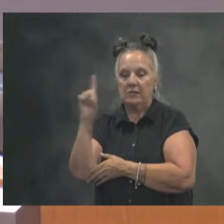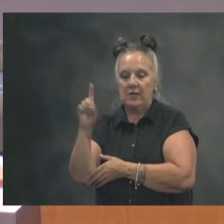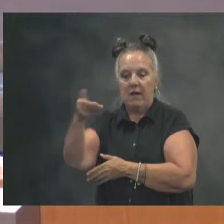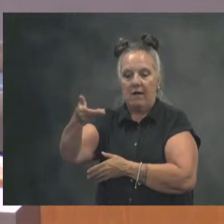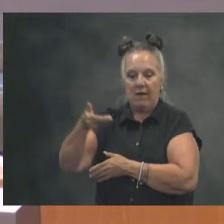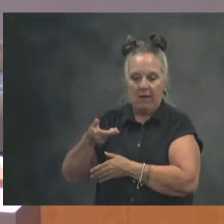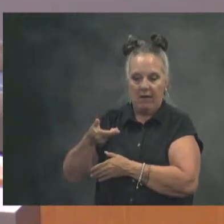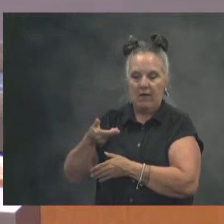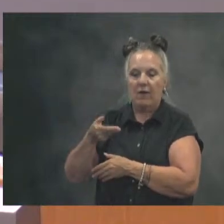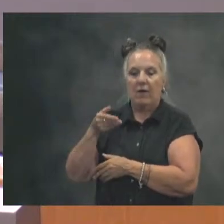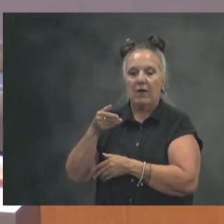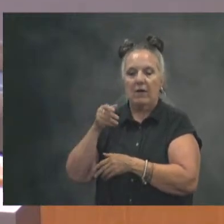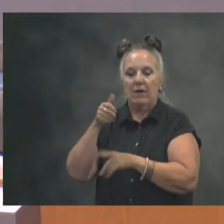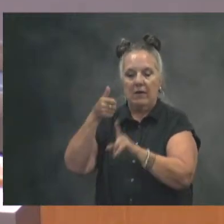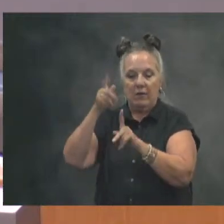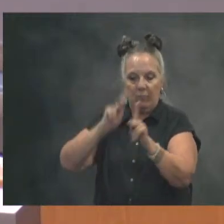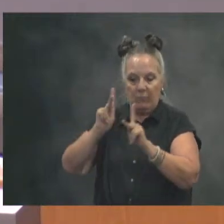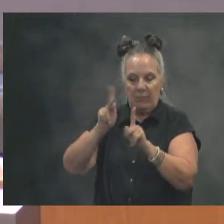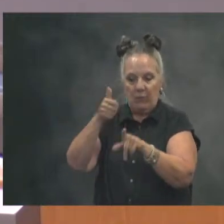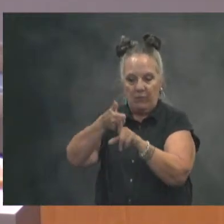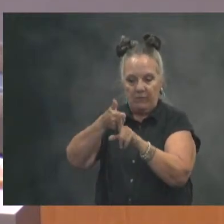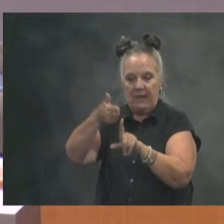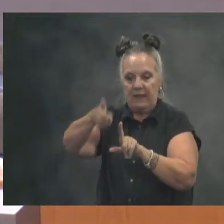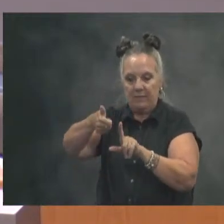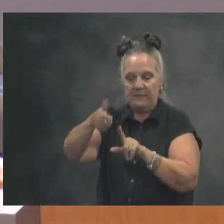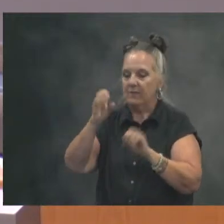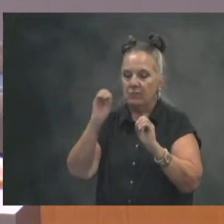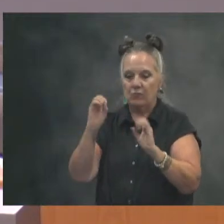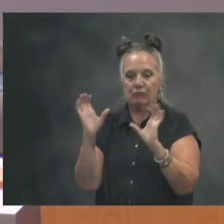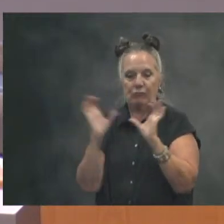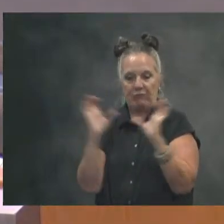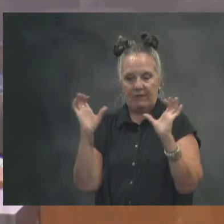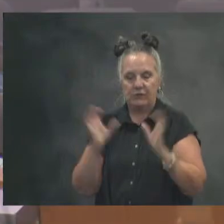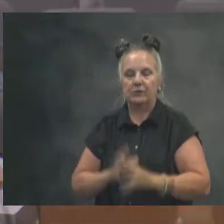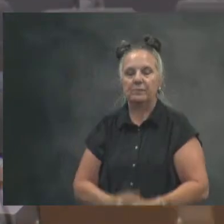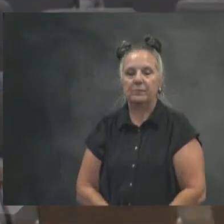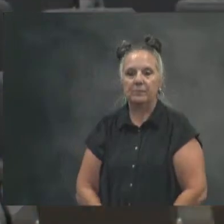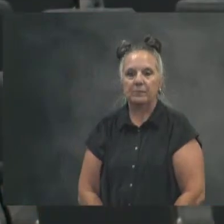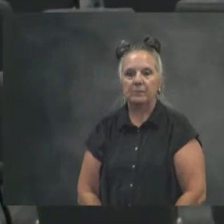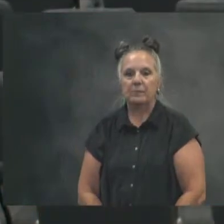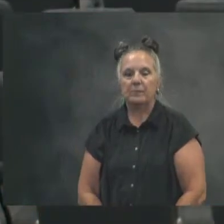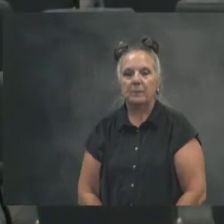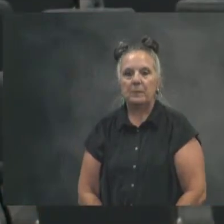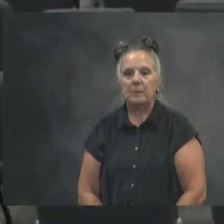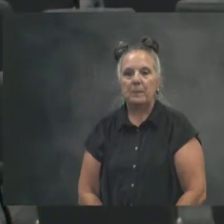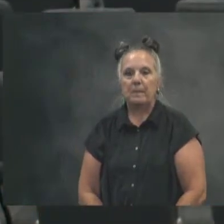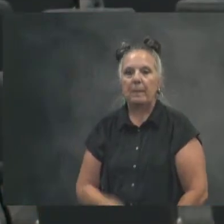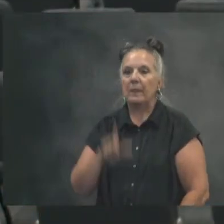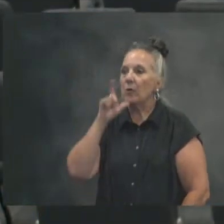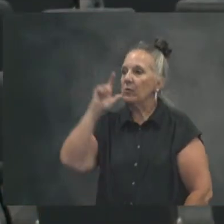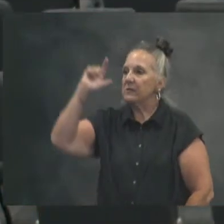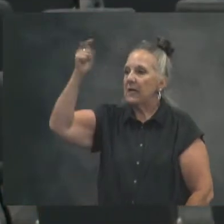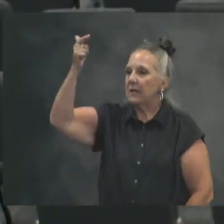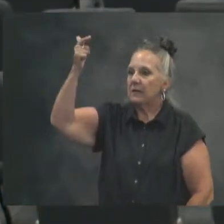hiring non-certificated personnel. Thank you, Mr. Stauffer, is there a second?